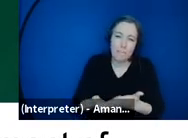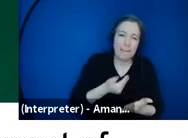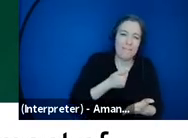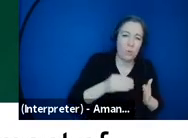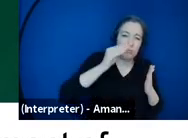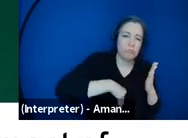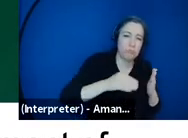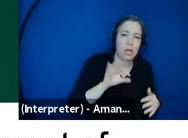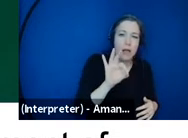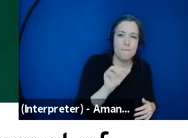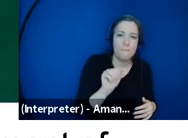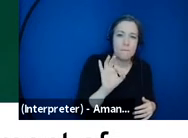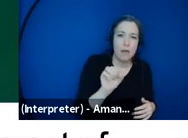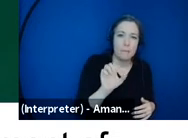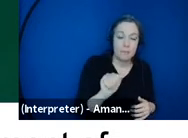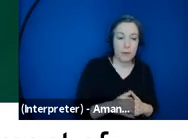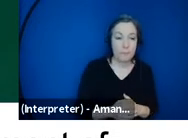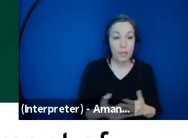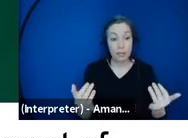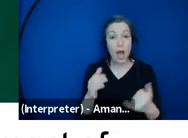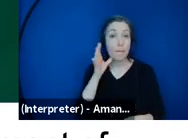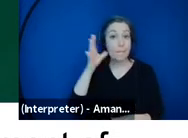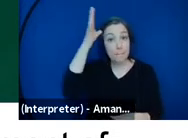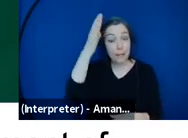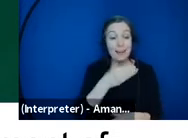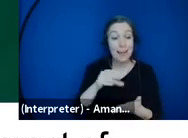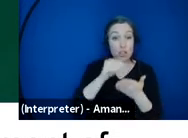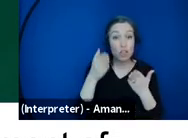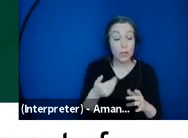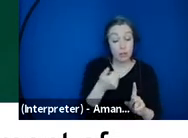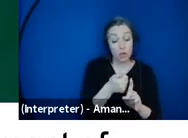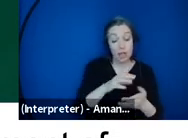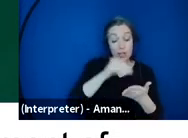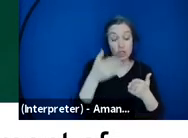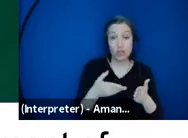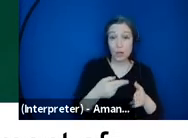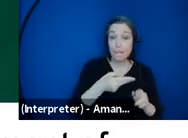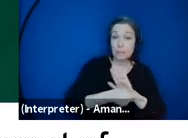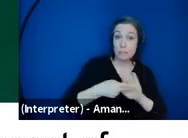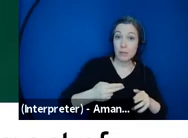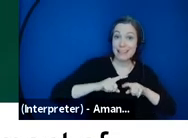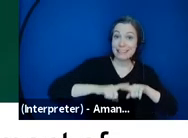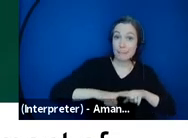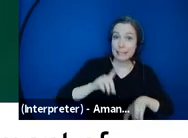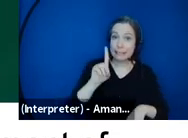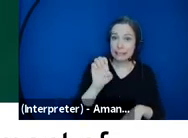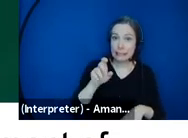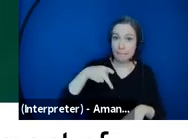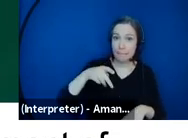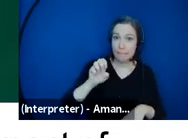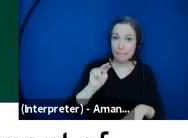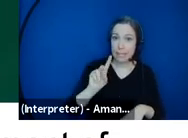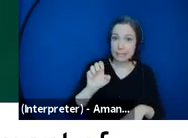Parent and student, if you are a dependent student, will both create an FSA ID and password for the FAFSA. You'll be